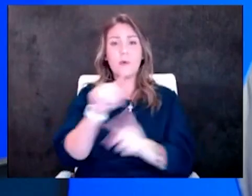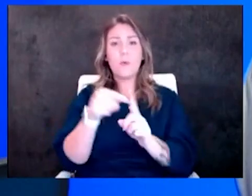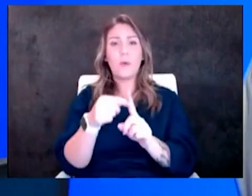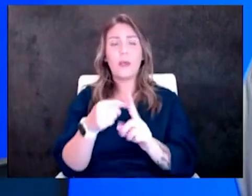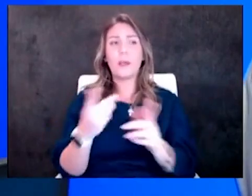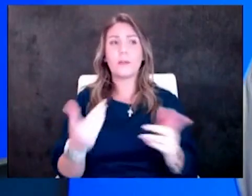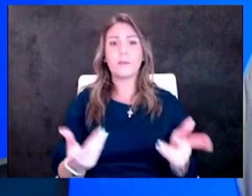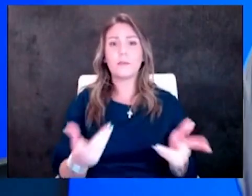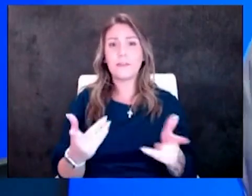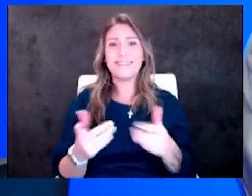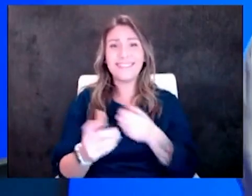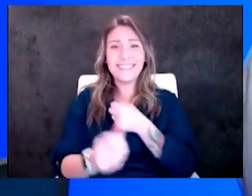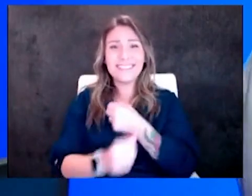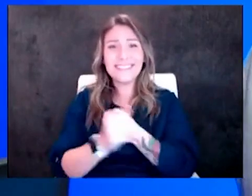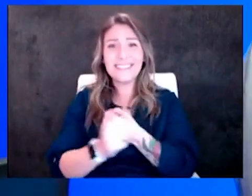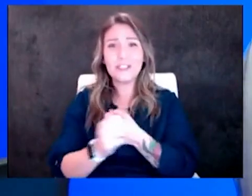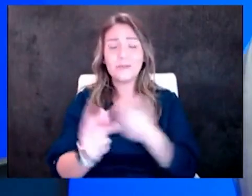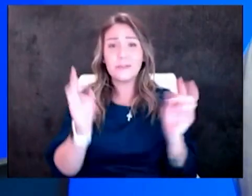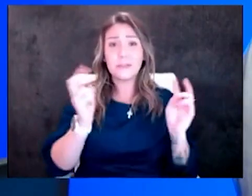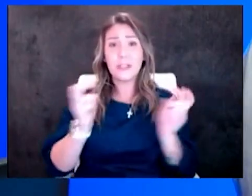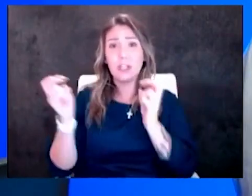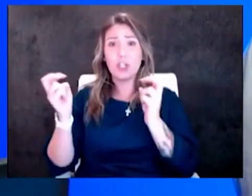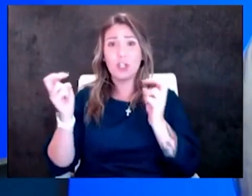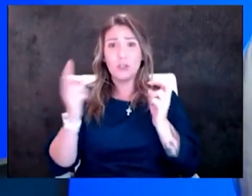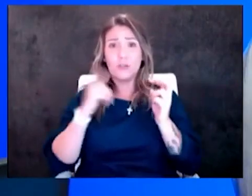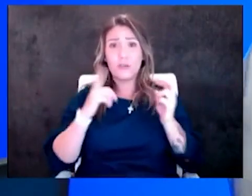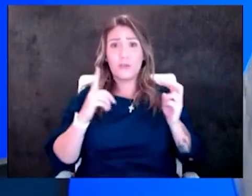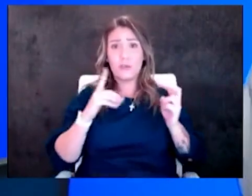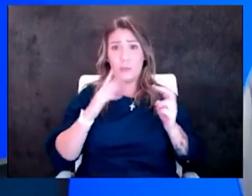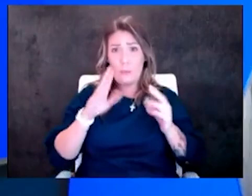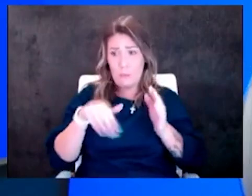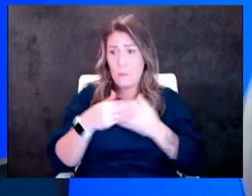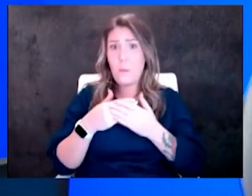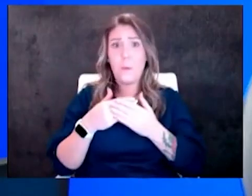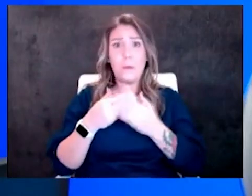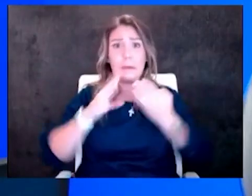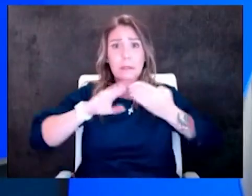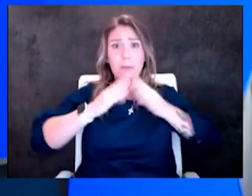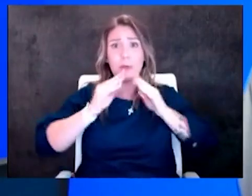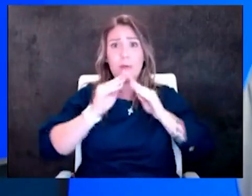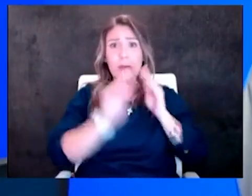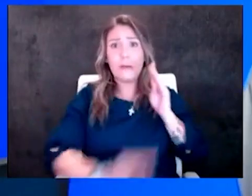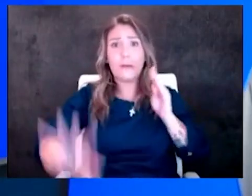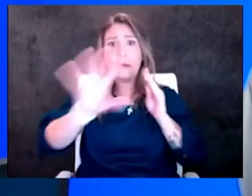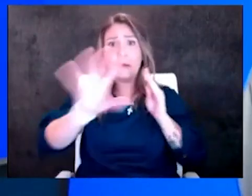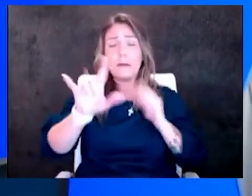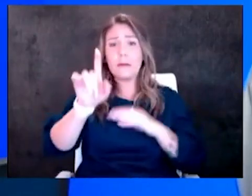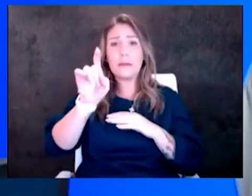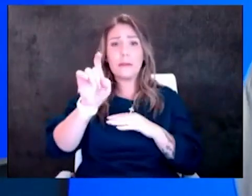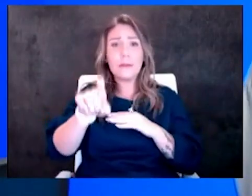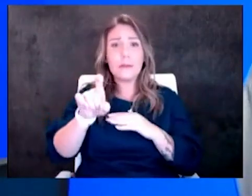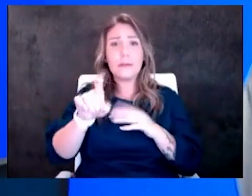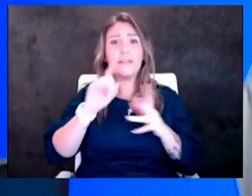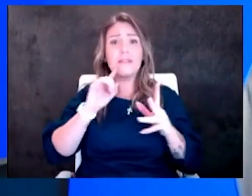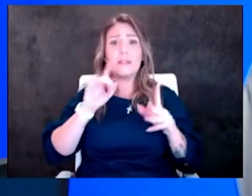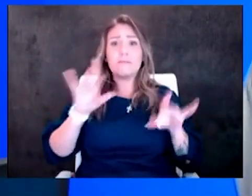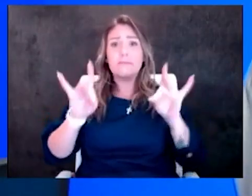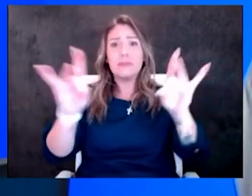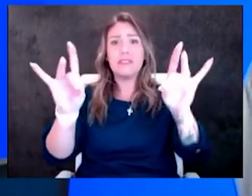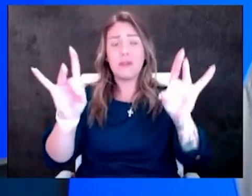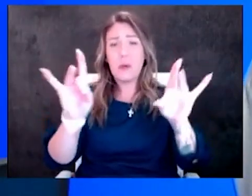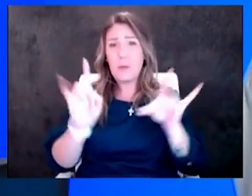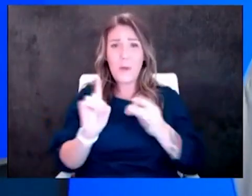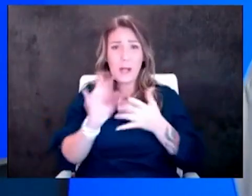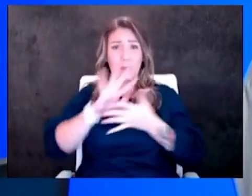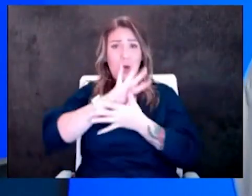dangerous problem widespread in the community, you have to triage where your priorities are. And in my